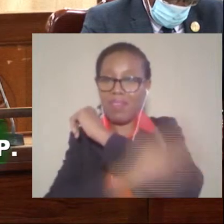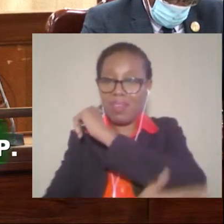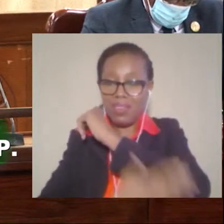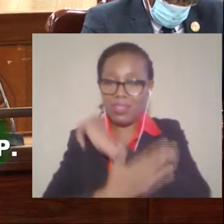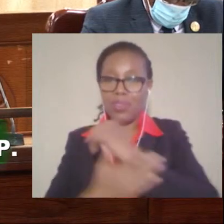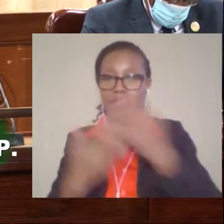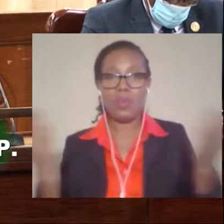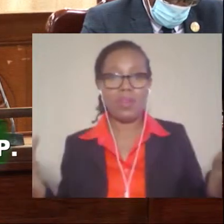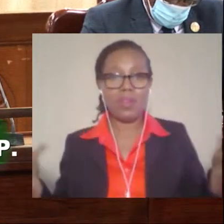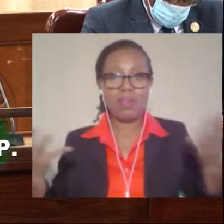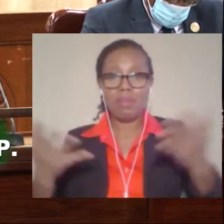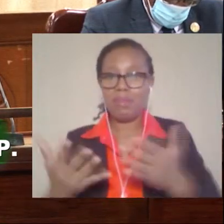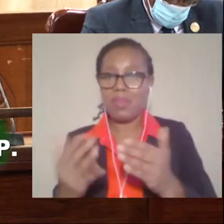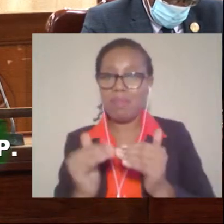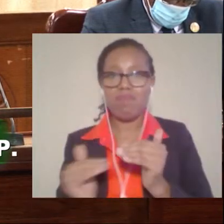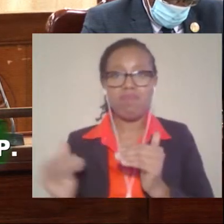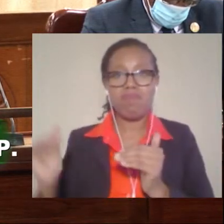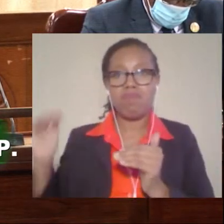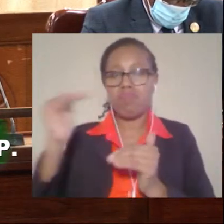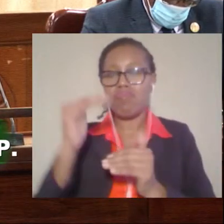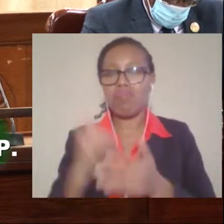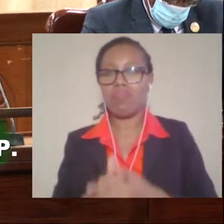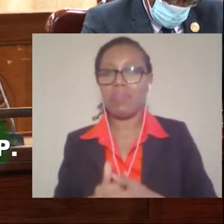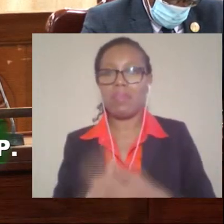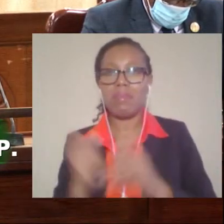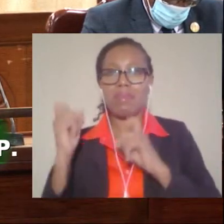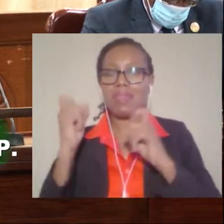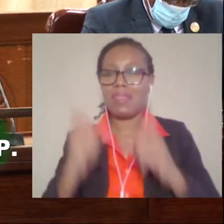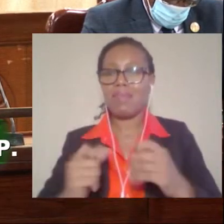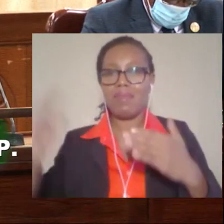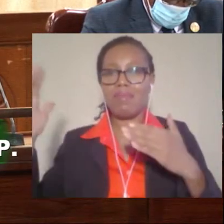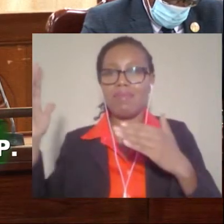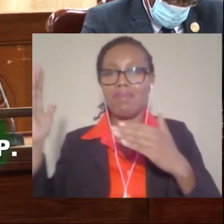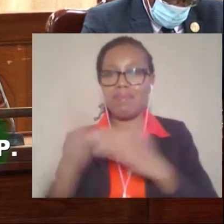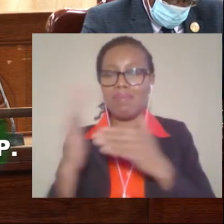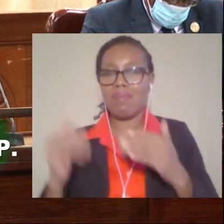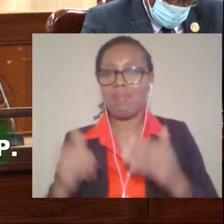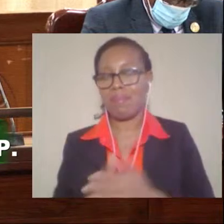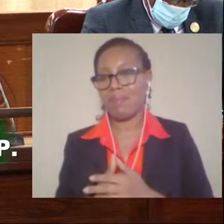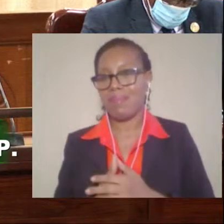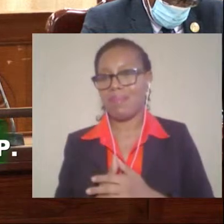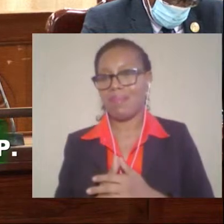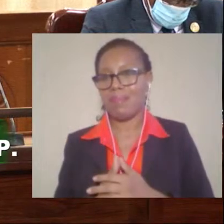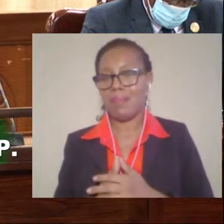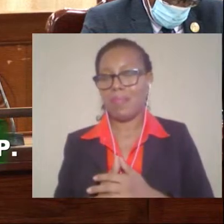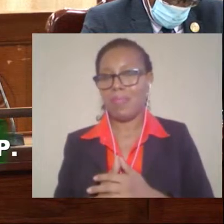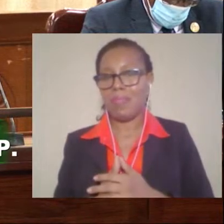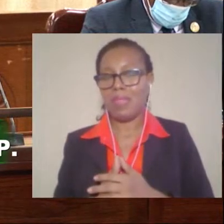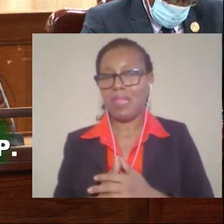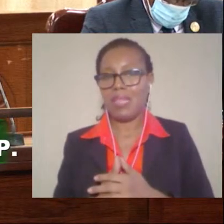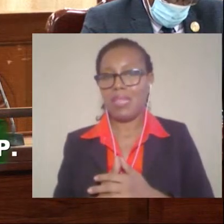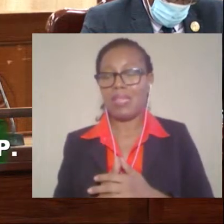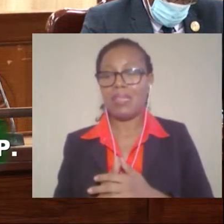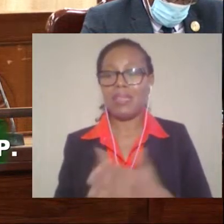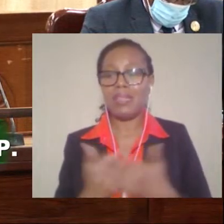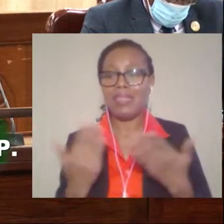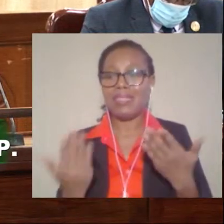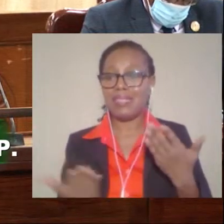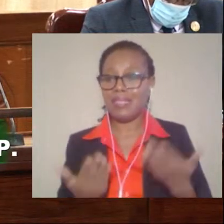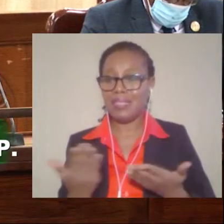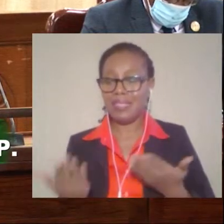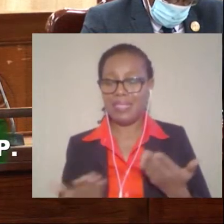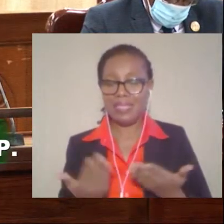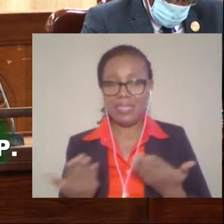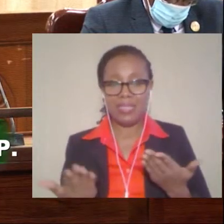There is a significant level of disappointment obtaining out in